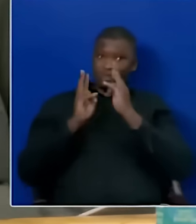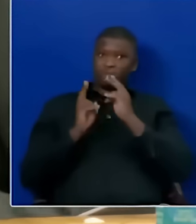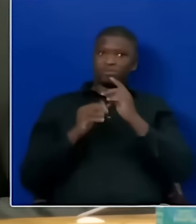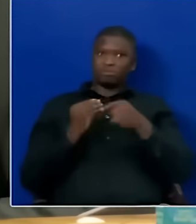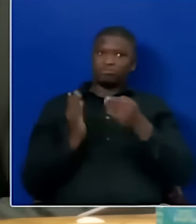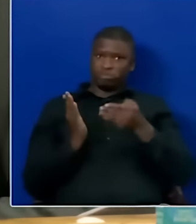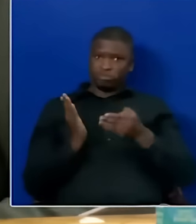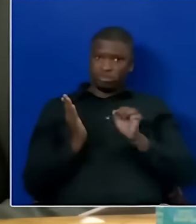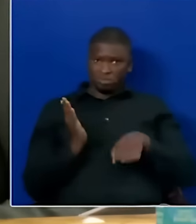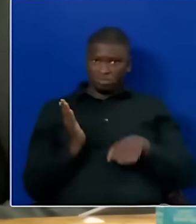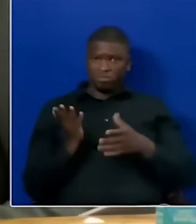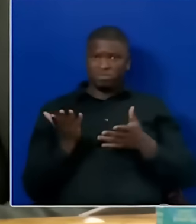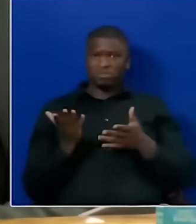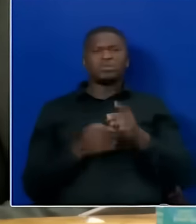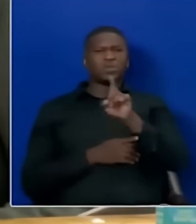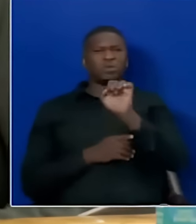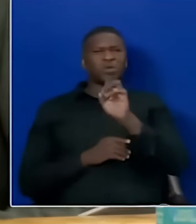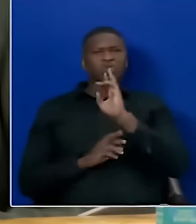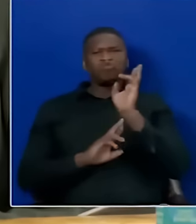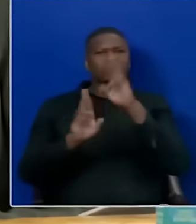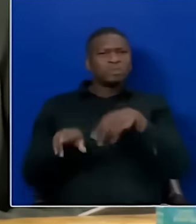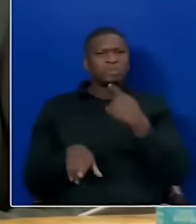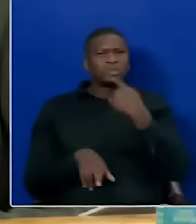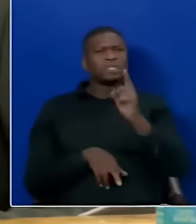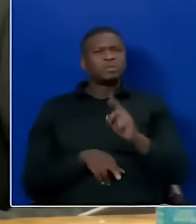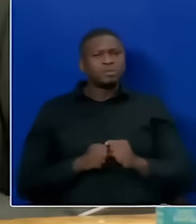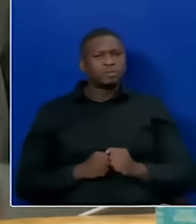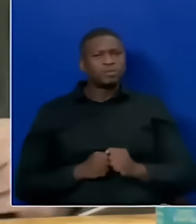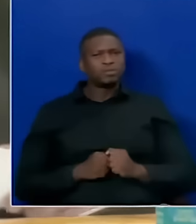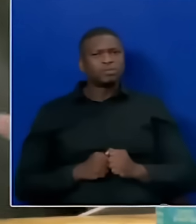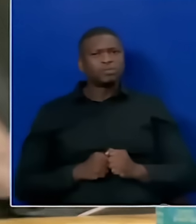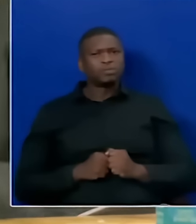What was your response to that complaint?